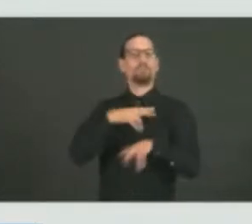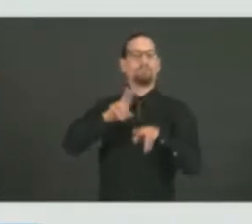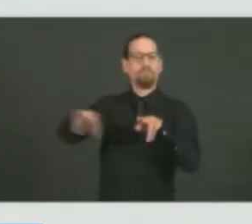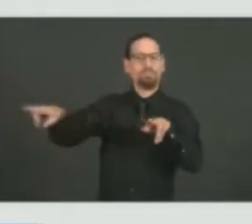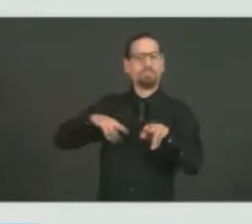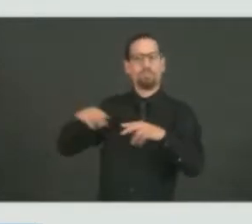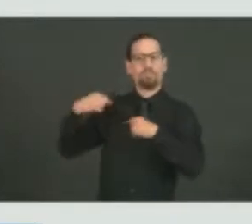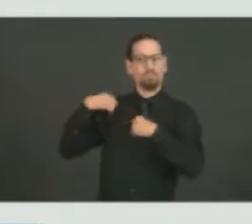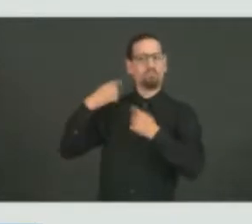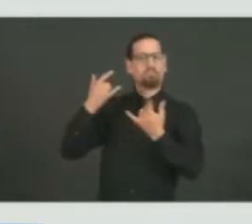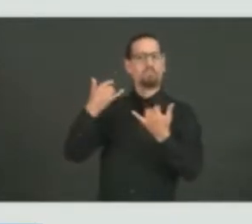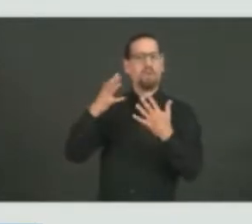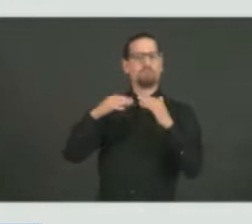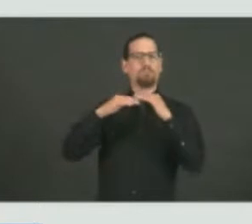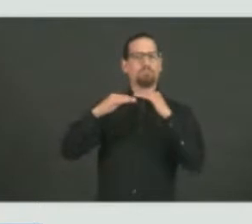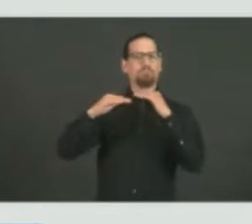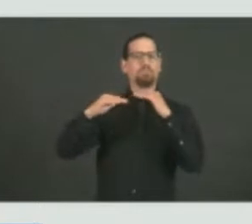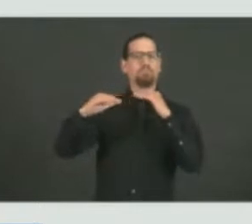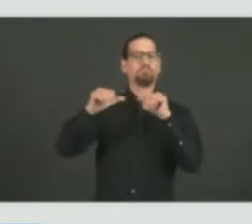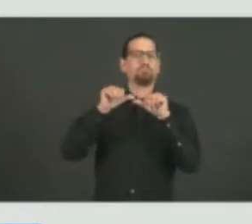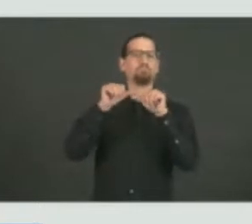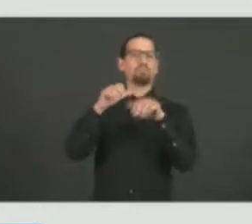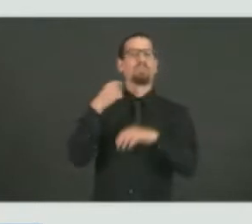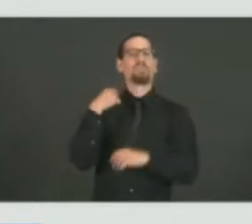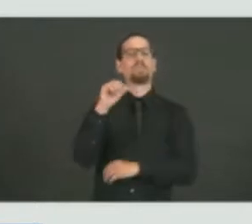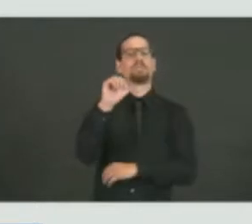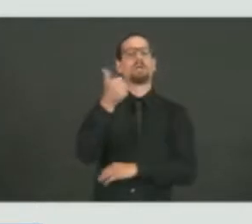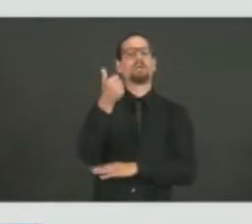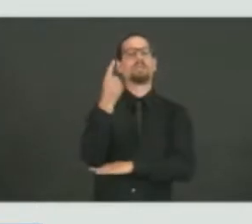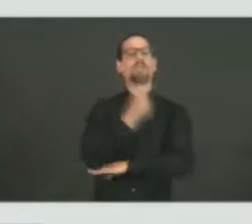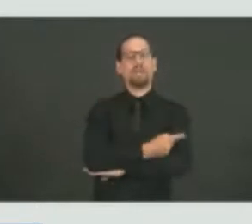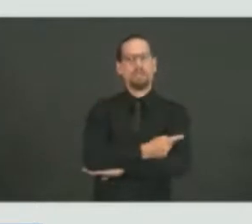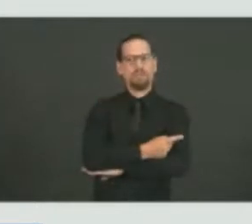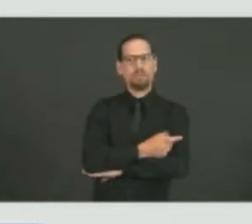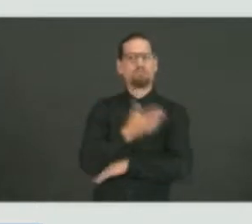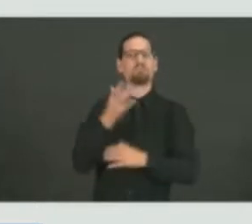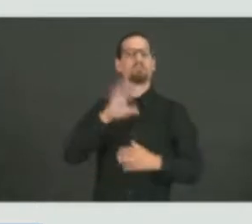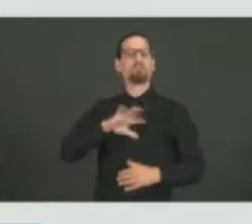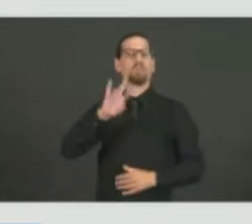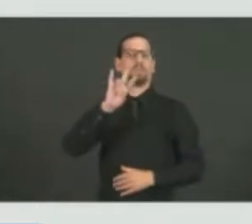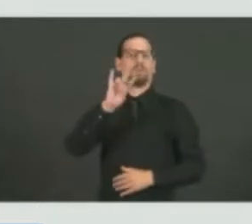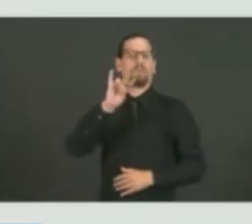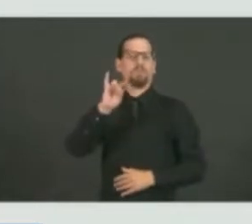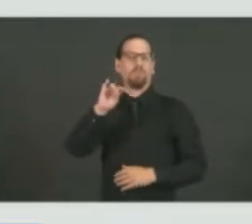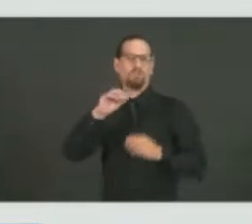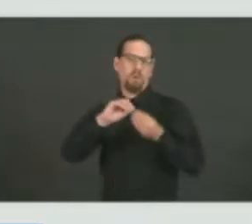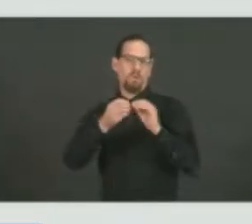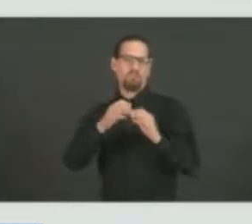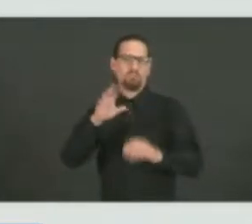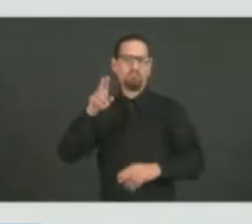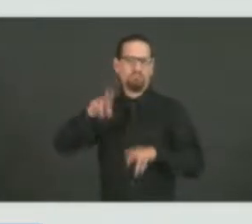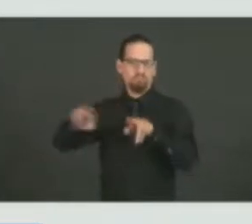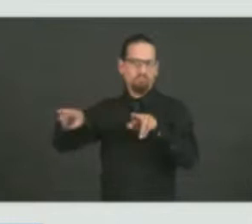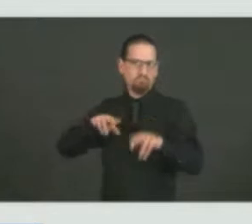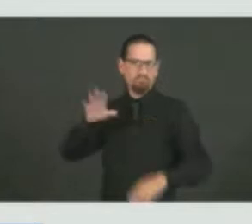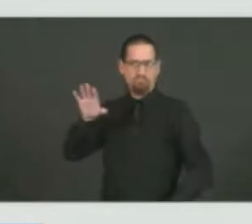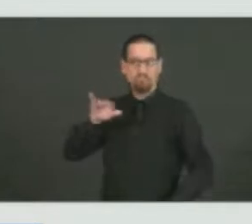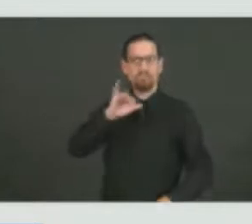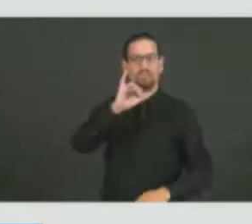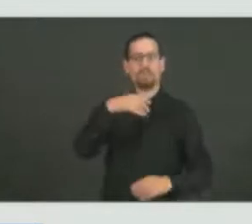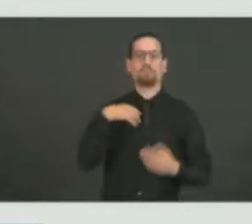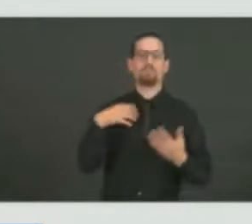days at around 70. So while we would prefer to see a decrease,